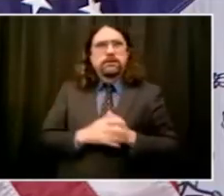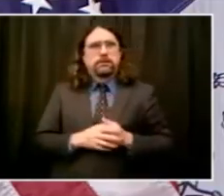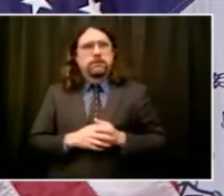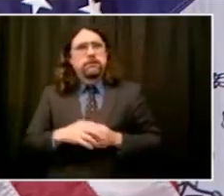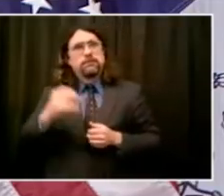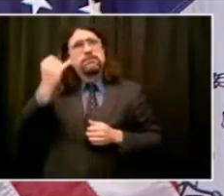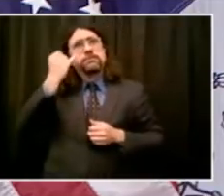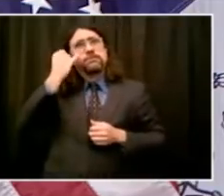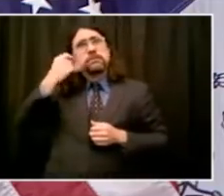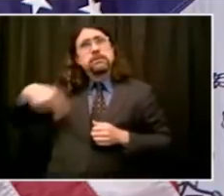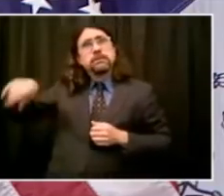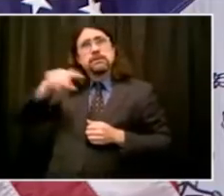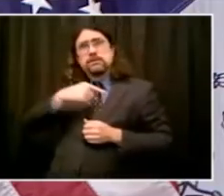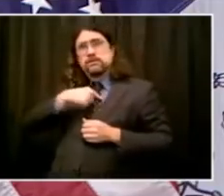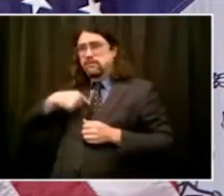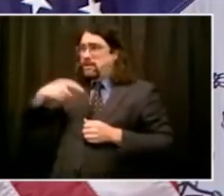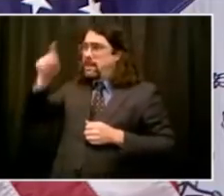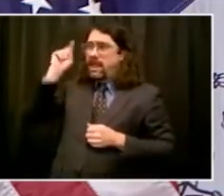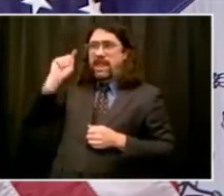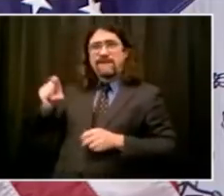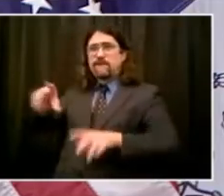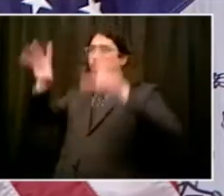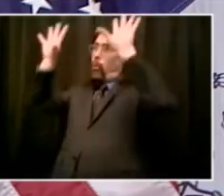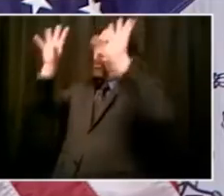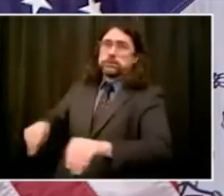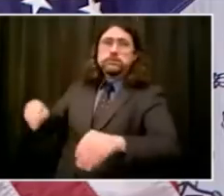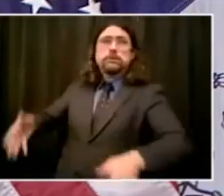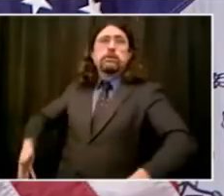Last question for today. We have Henry from Bloomberg.